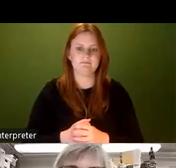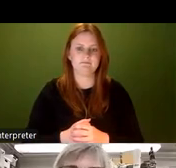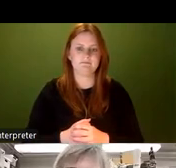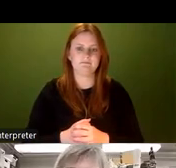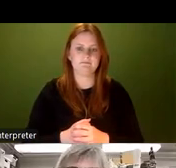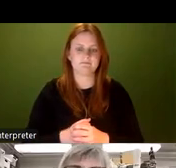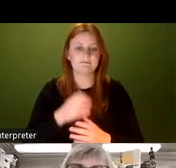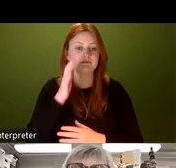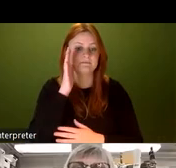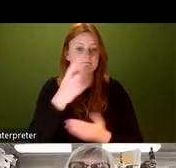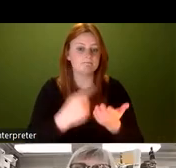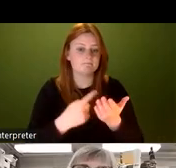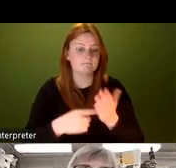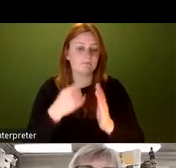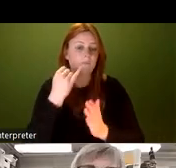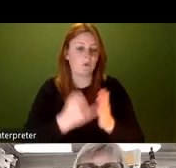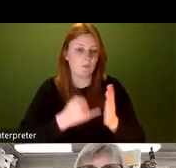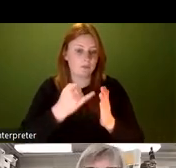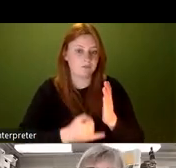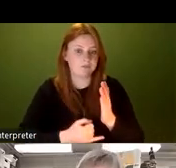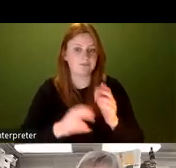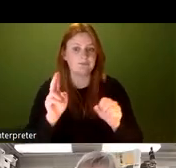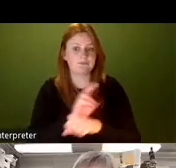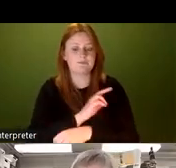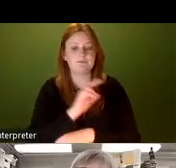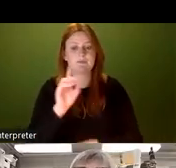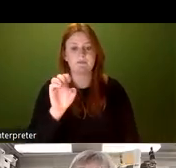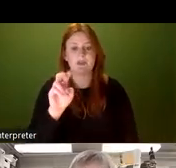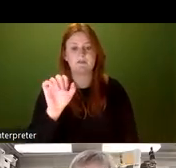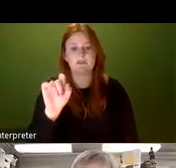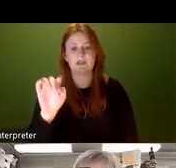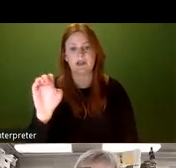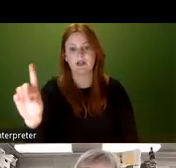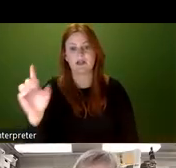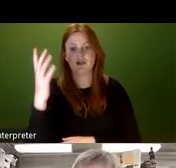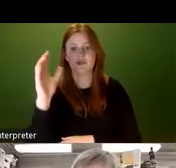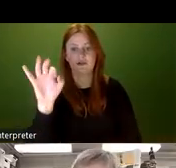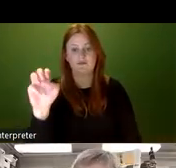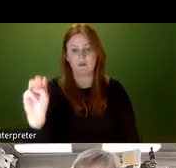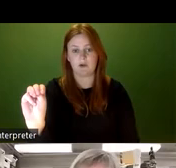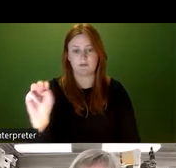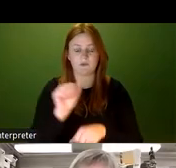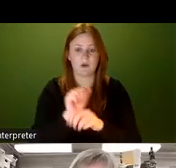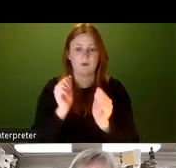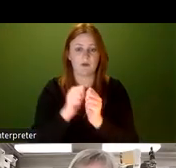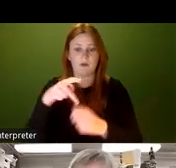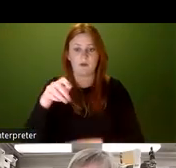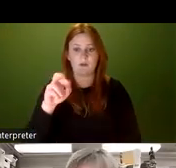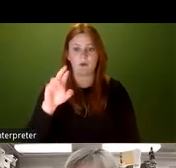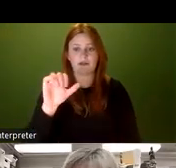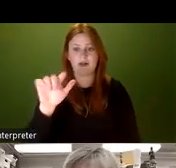primarily devastated tree forms working in porcelain. So this is an installation